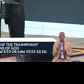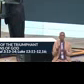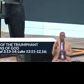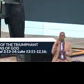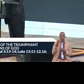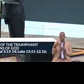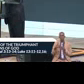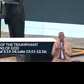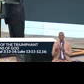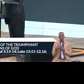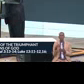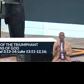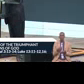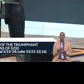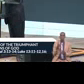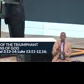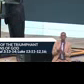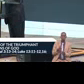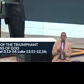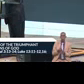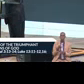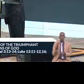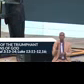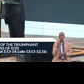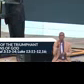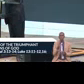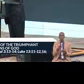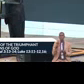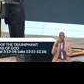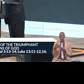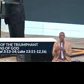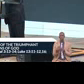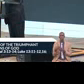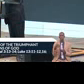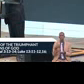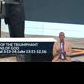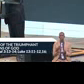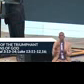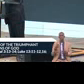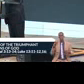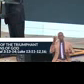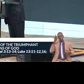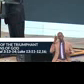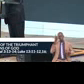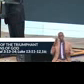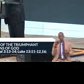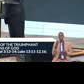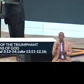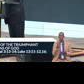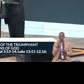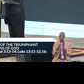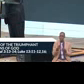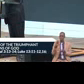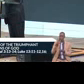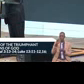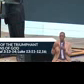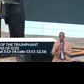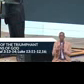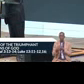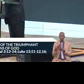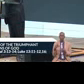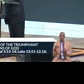spirit behind that. Deformity. There's a spirit behind that. Disease and sickness. There's a